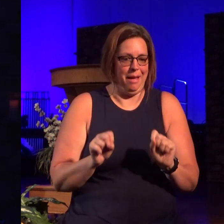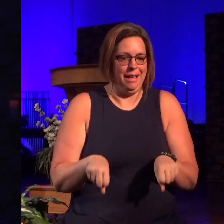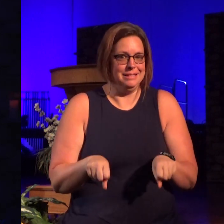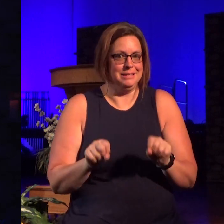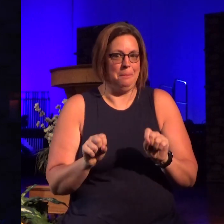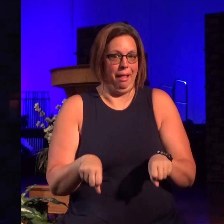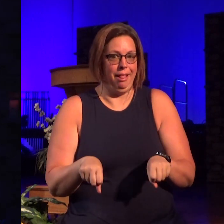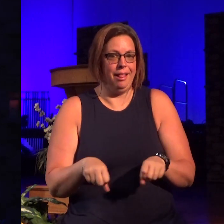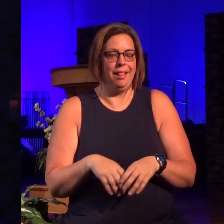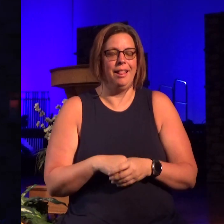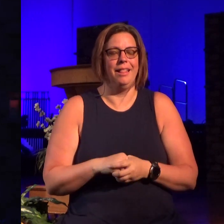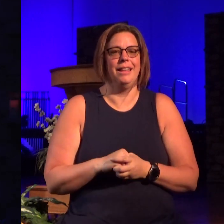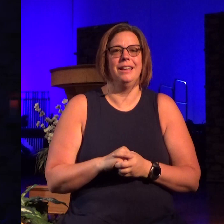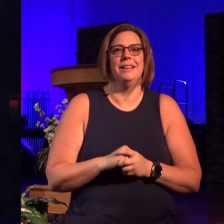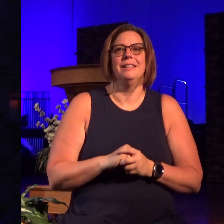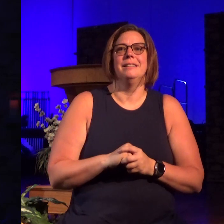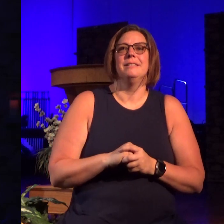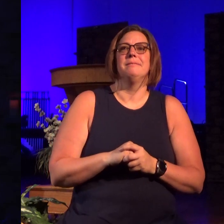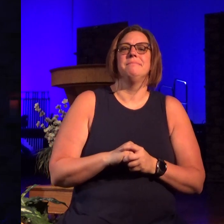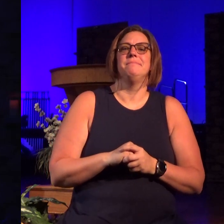possibility.